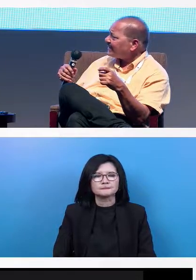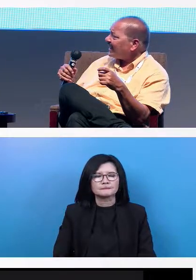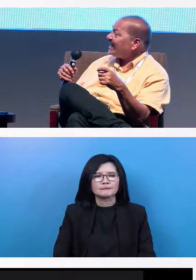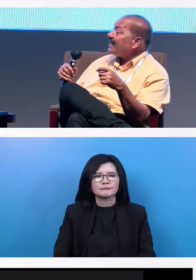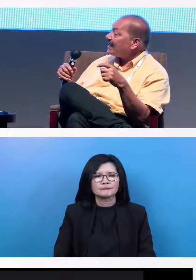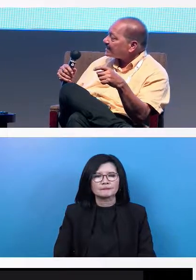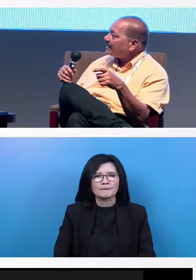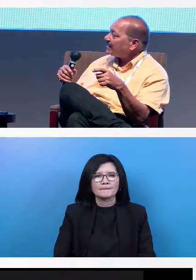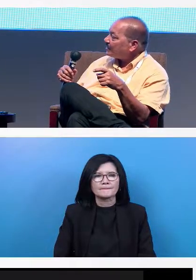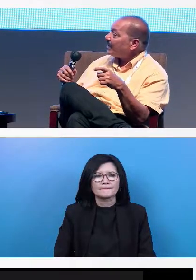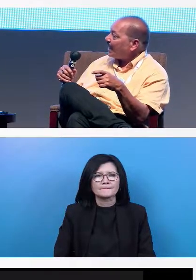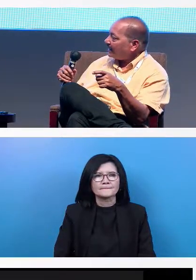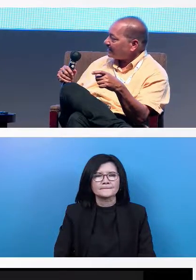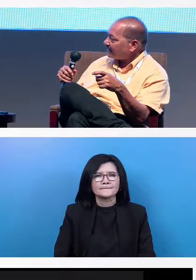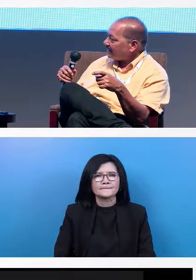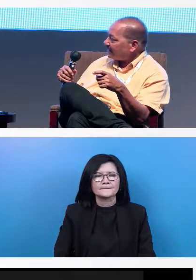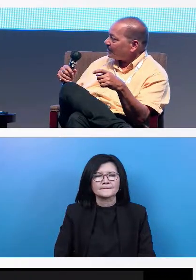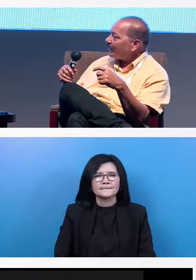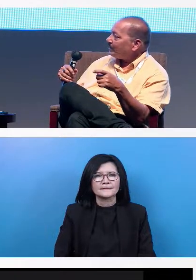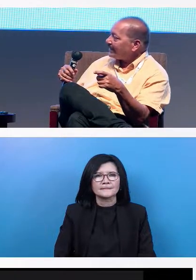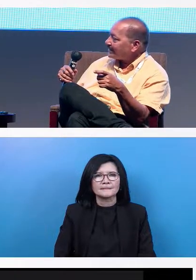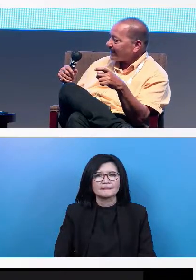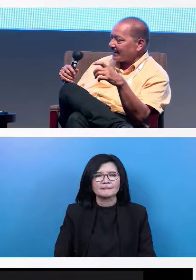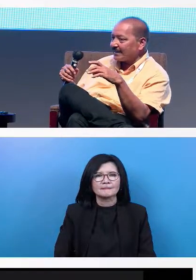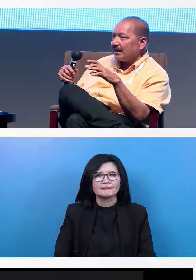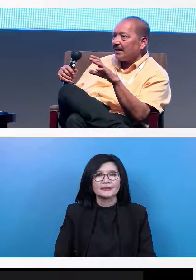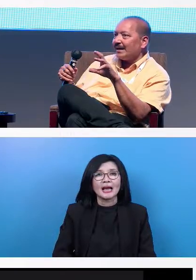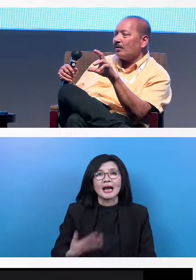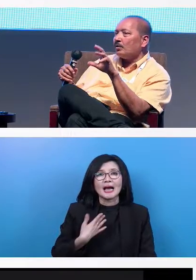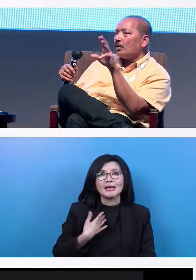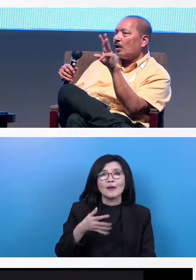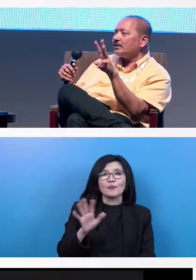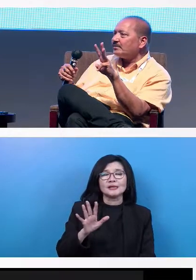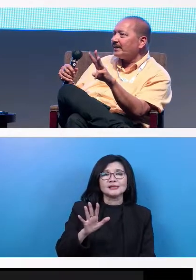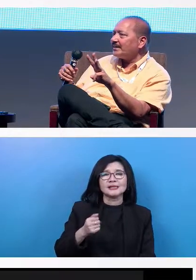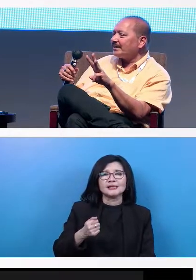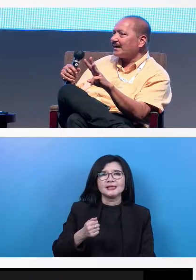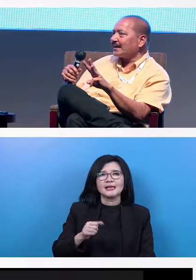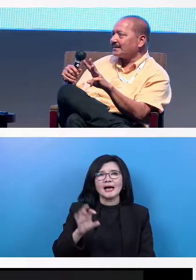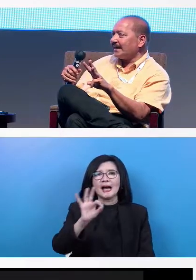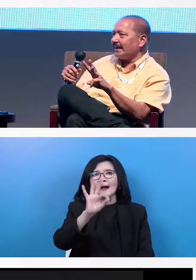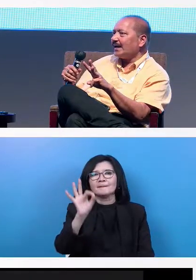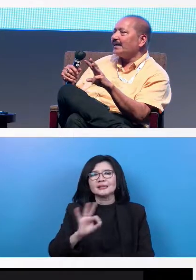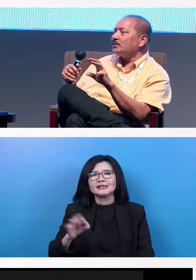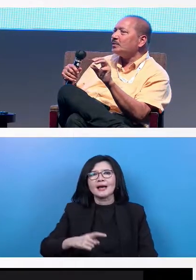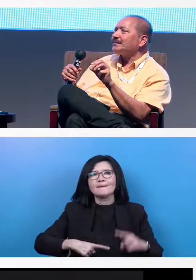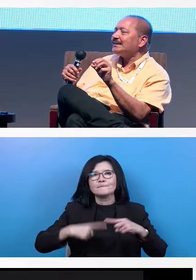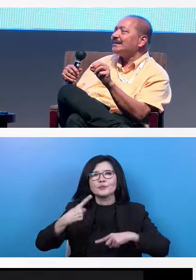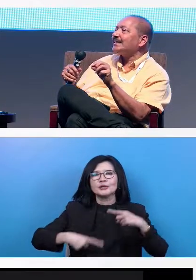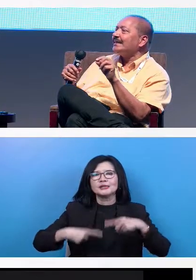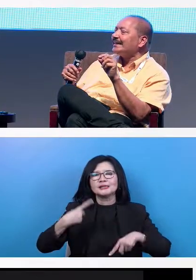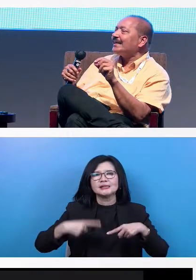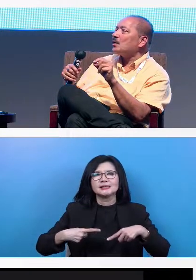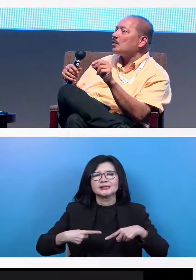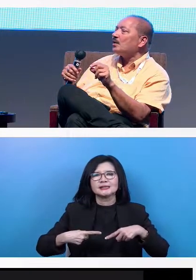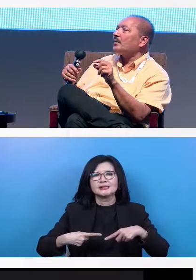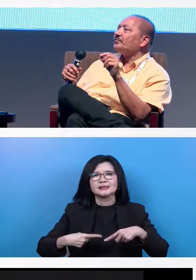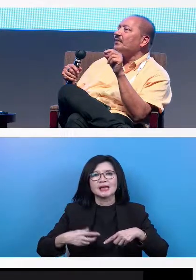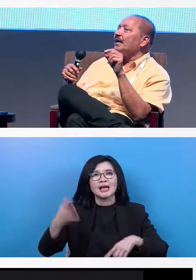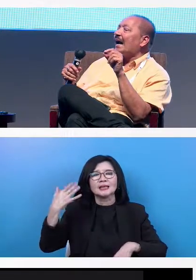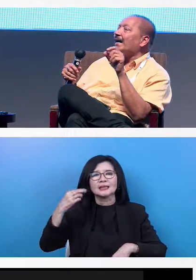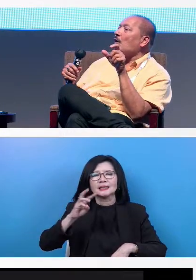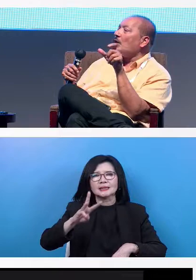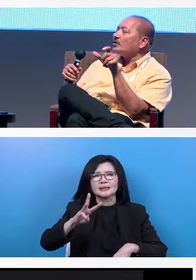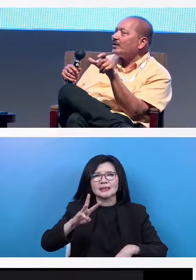raising it as a lesson to be learned, the way we design it. Now, all the three things that I said, I do see a critical role